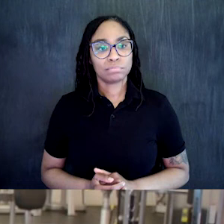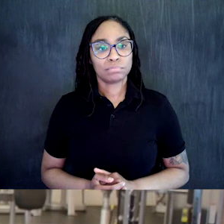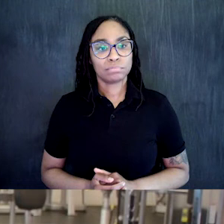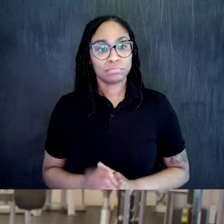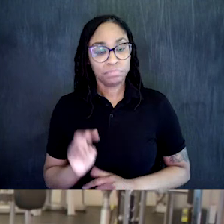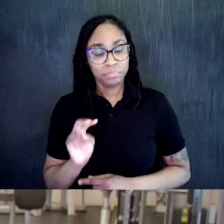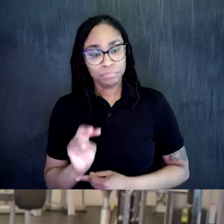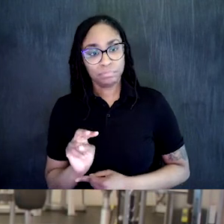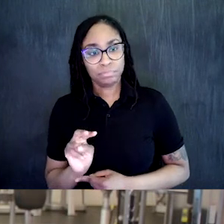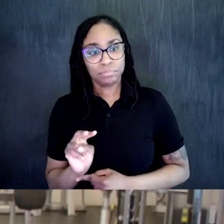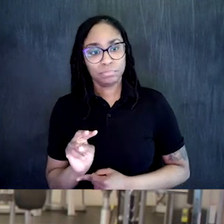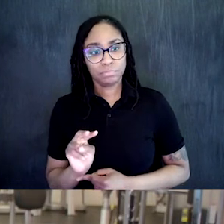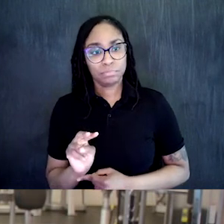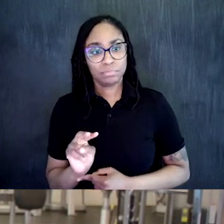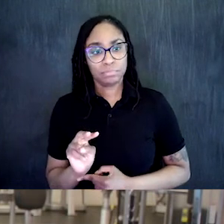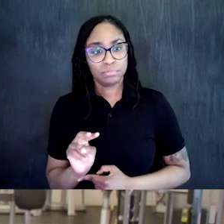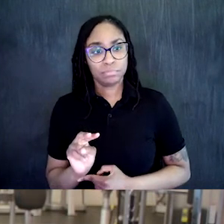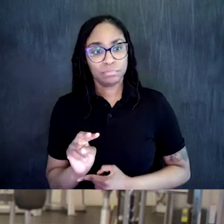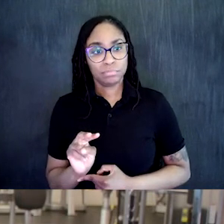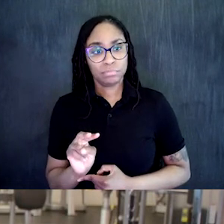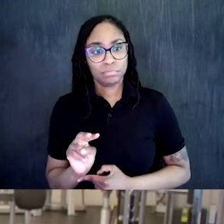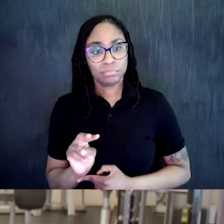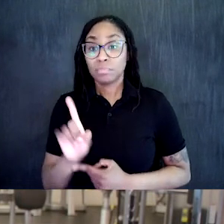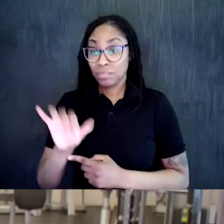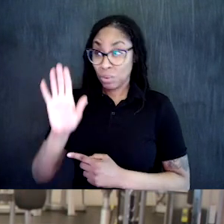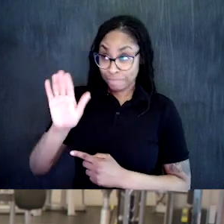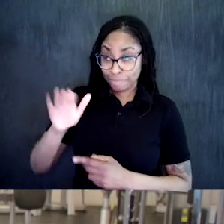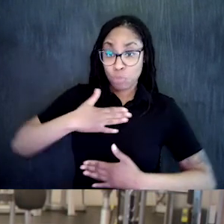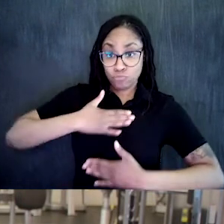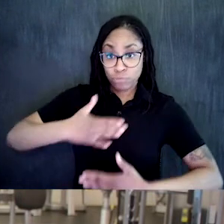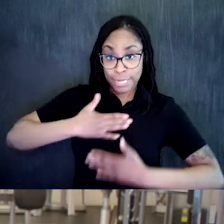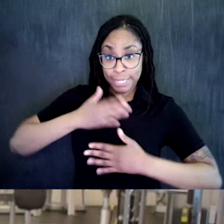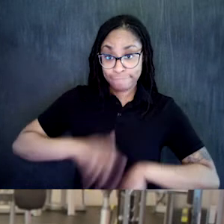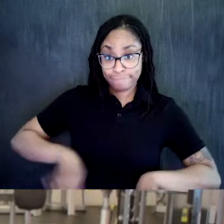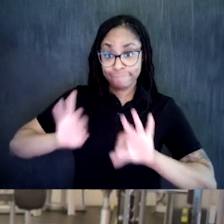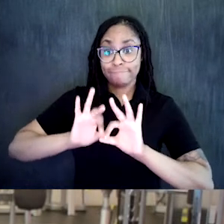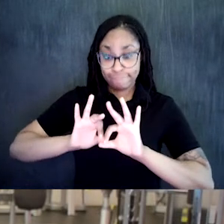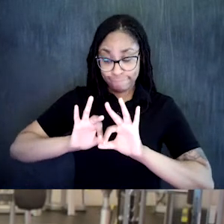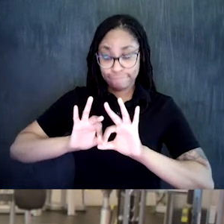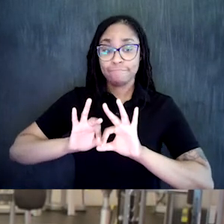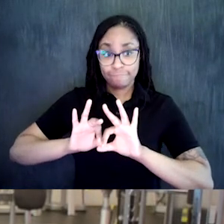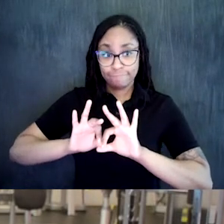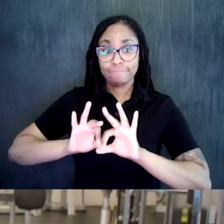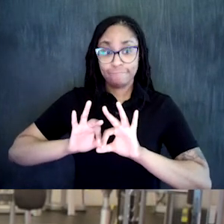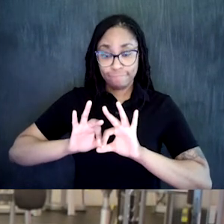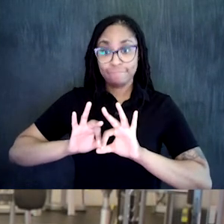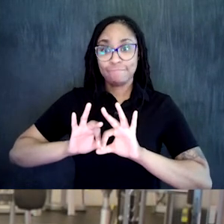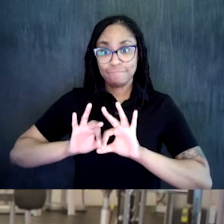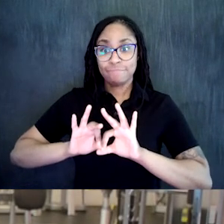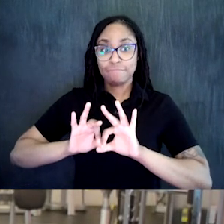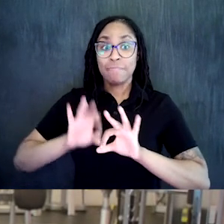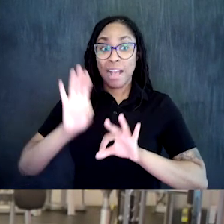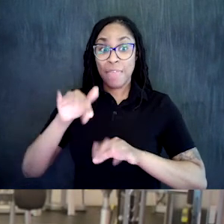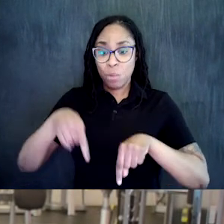gonna help to lift as high as we can. All right, so again, I'm not doing the work, all right, I'm assisting with the work. So they're gonna do